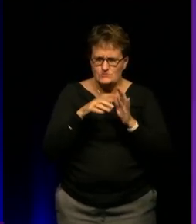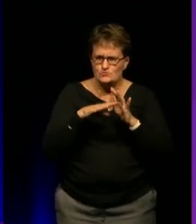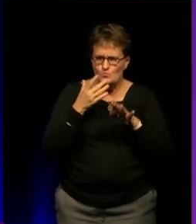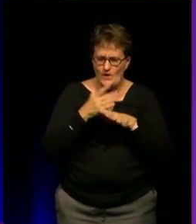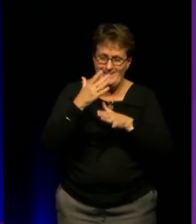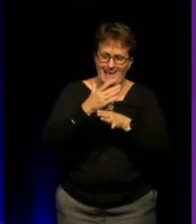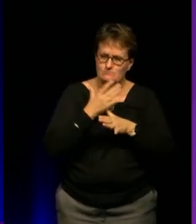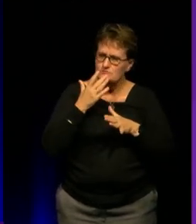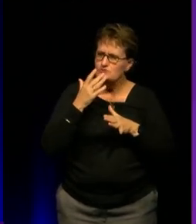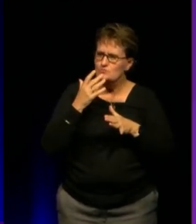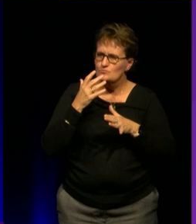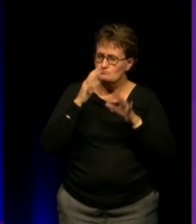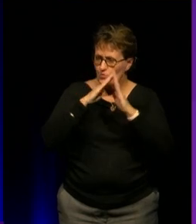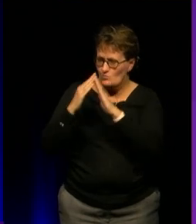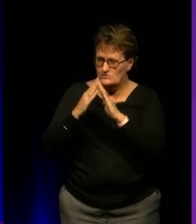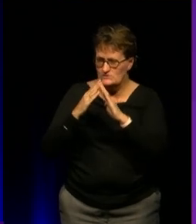Aboriginal communities in far north,